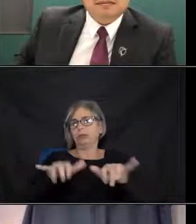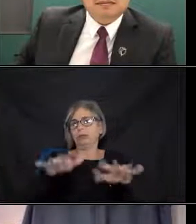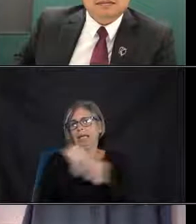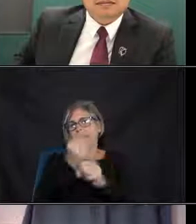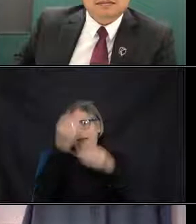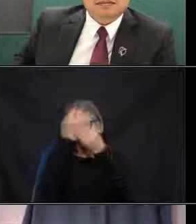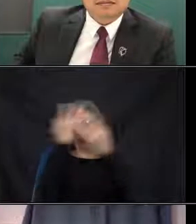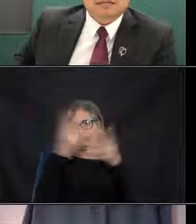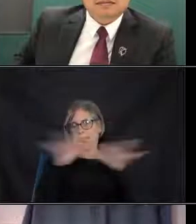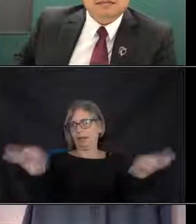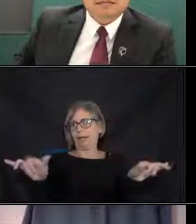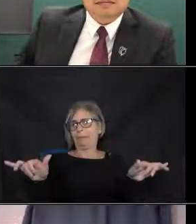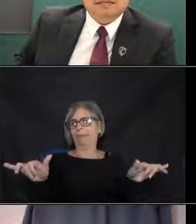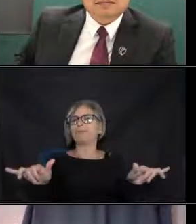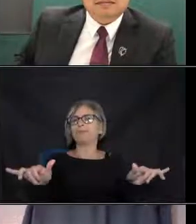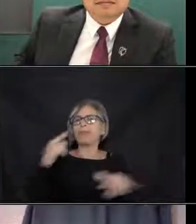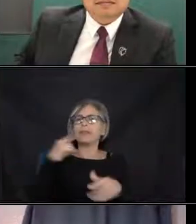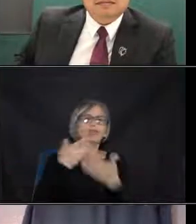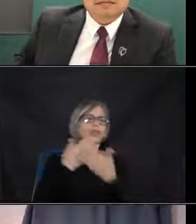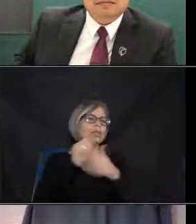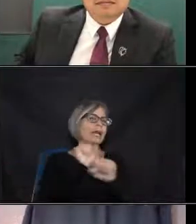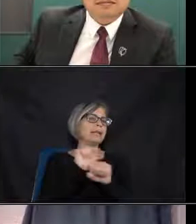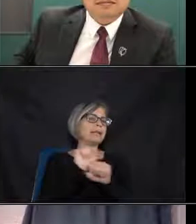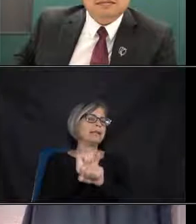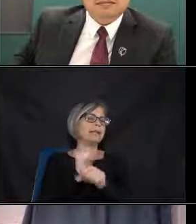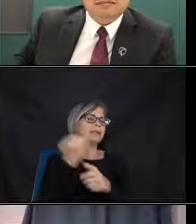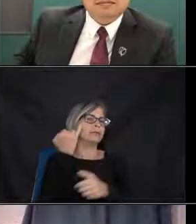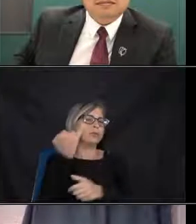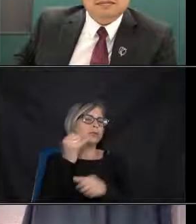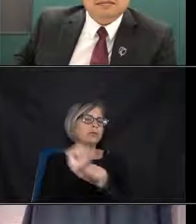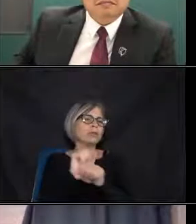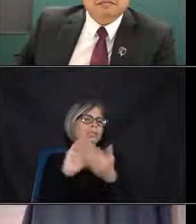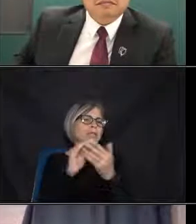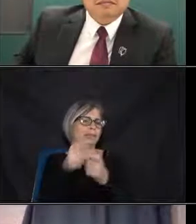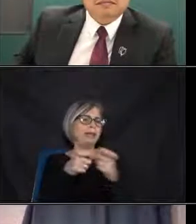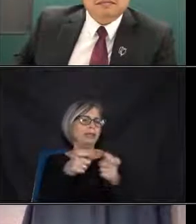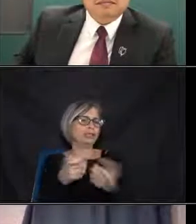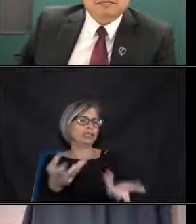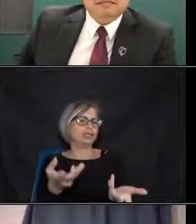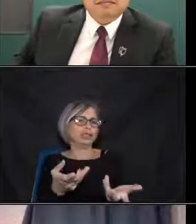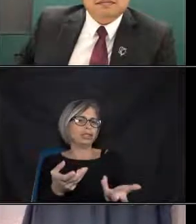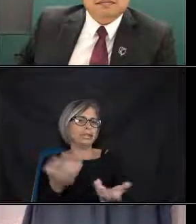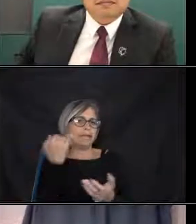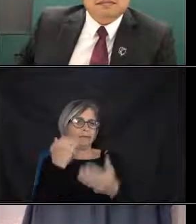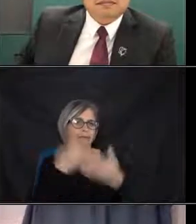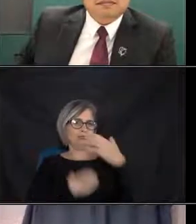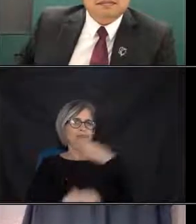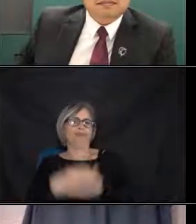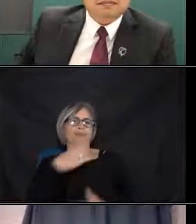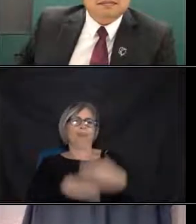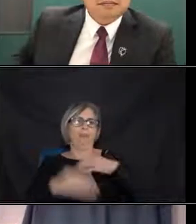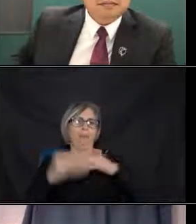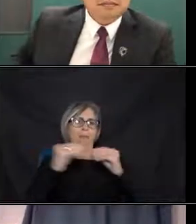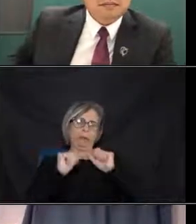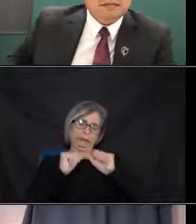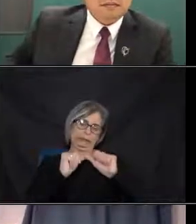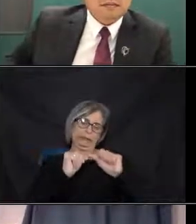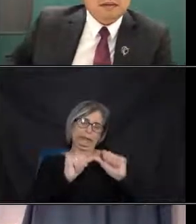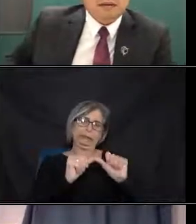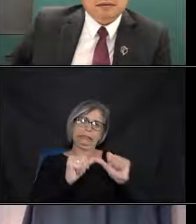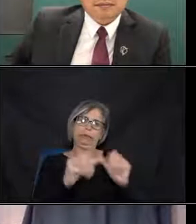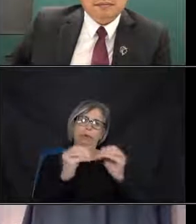that's a good idea to work with the city manager on to make sure that if there's a desire for a more consistent or more